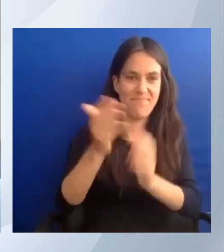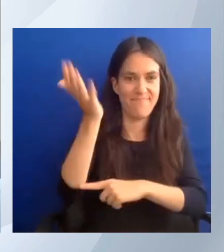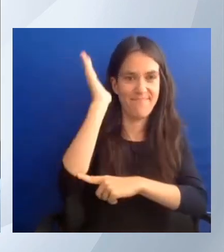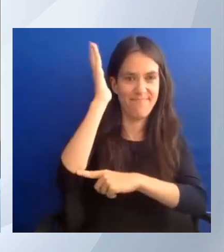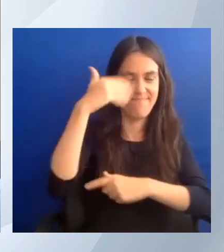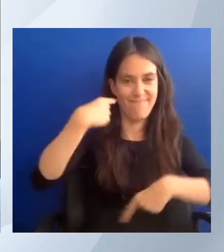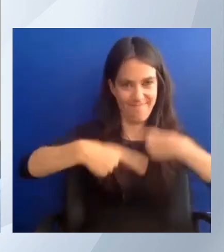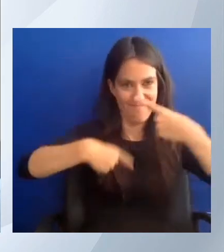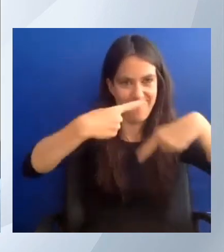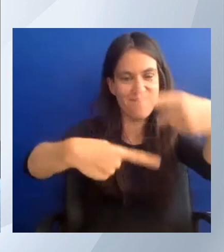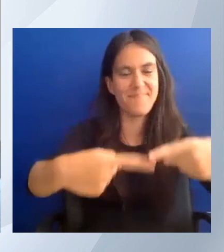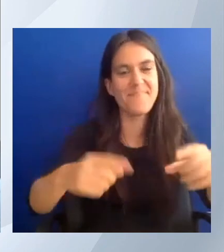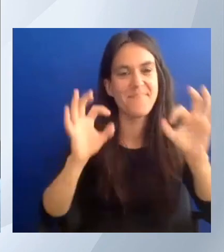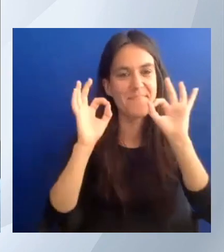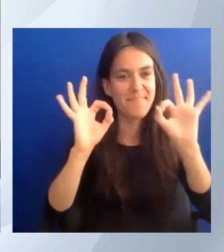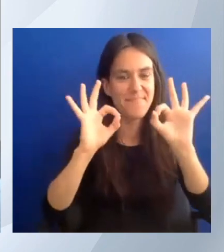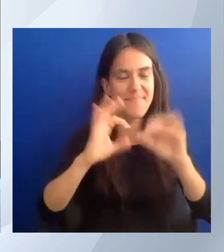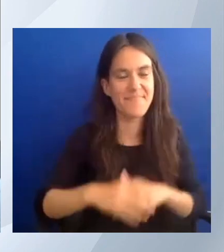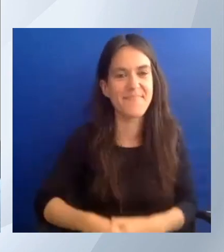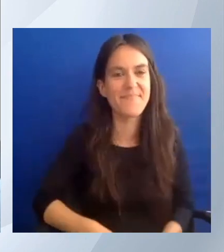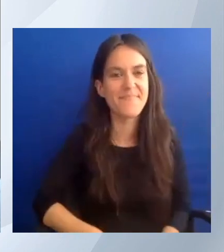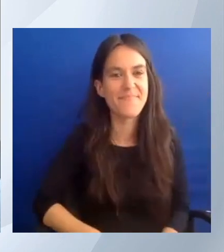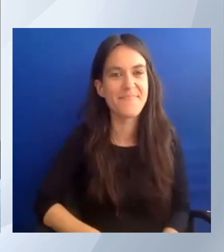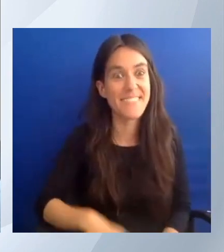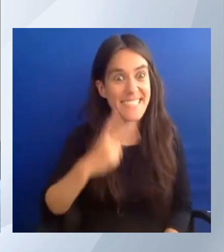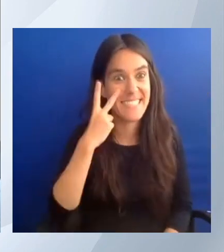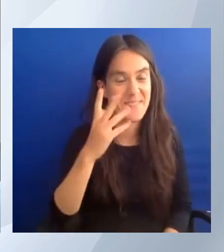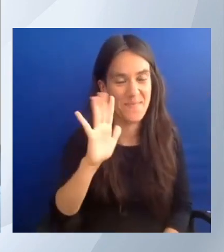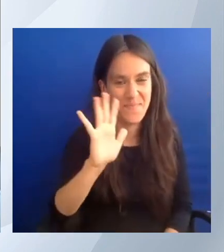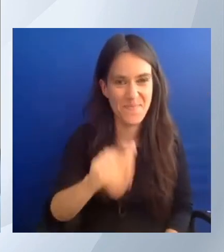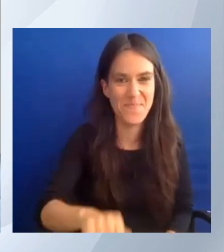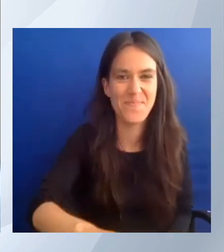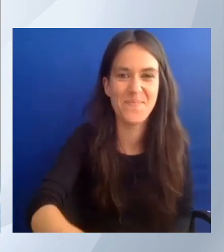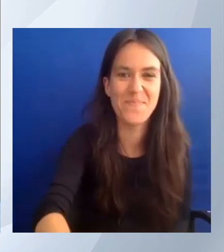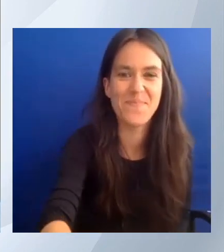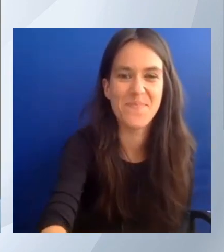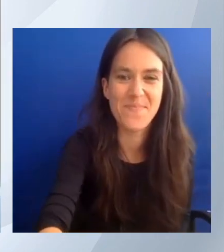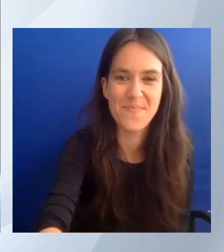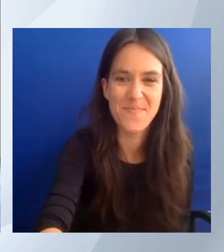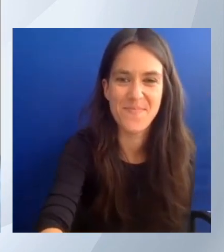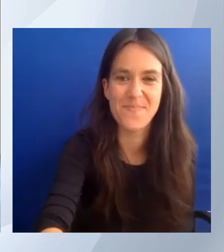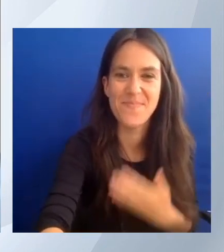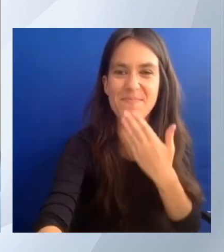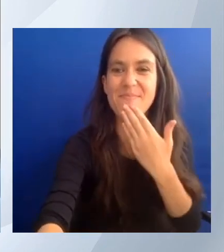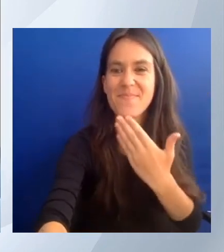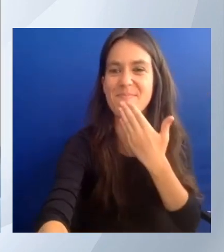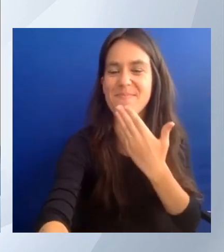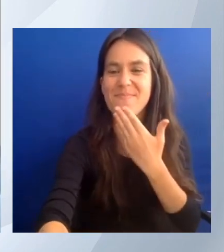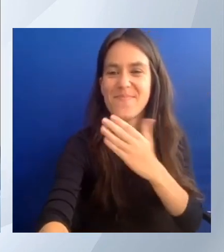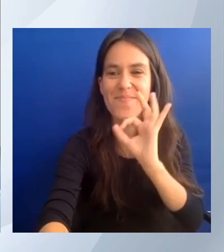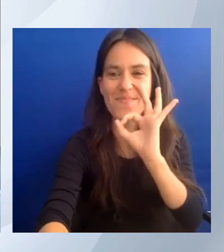the next session, and see you later. Thanks. Thanks, everyone.